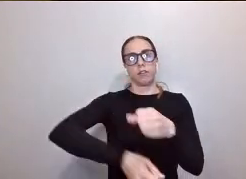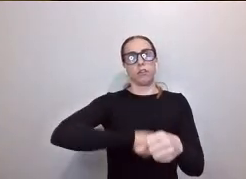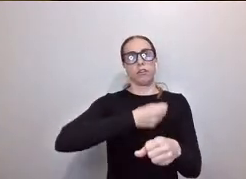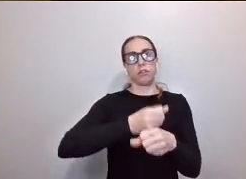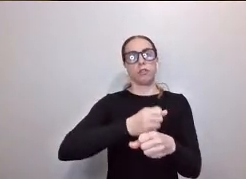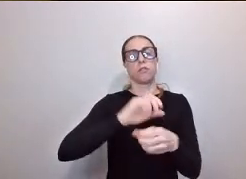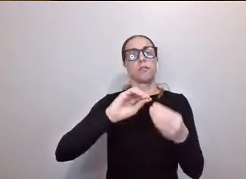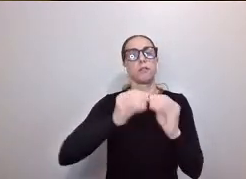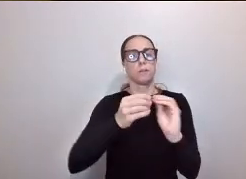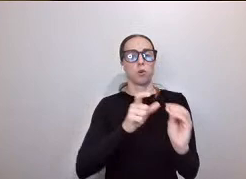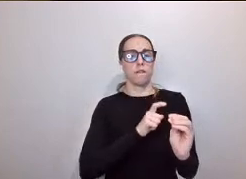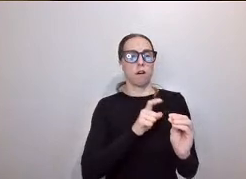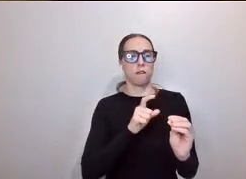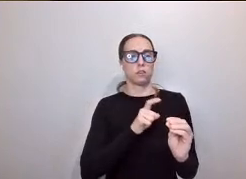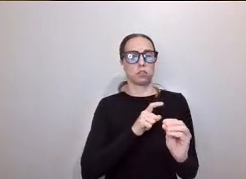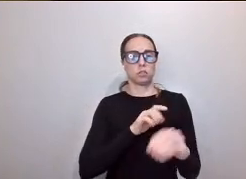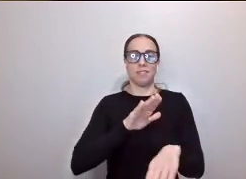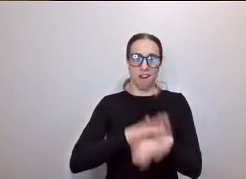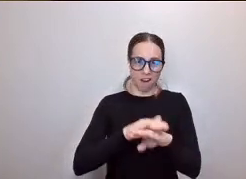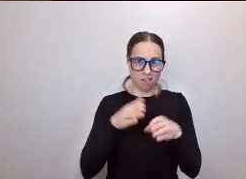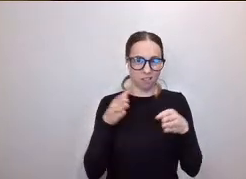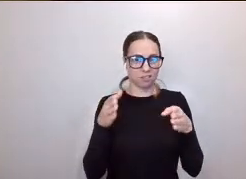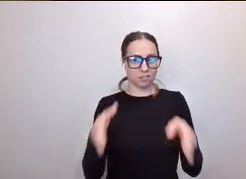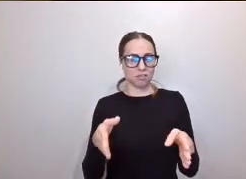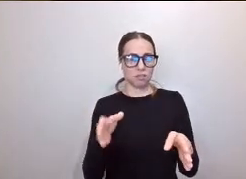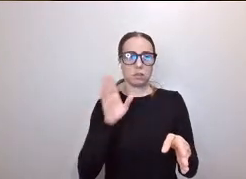on the street would be